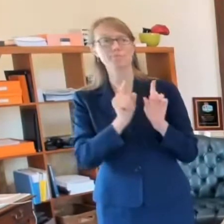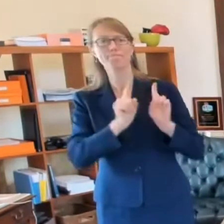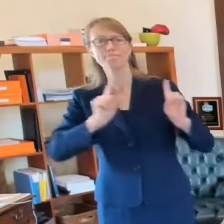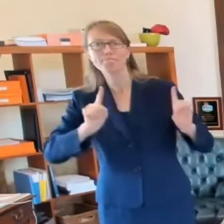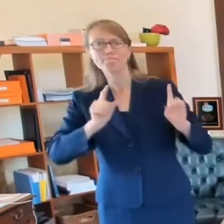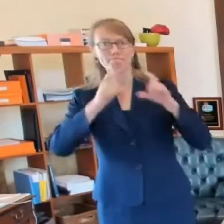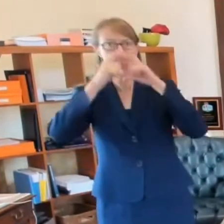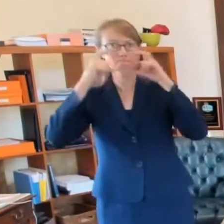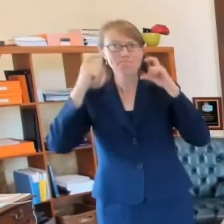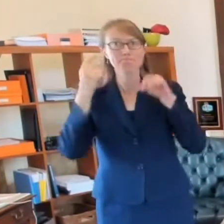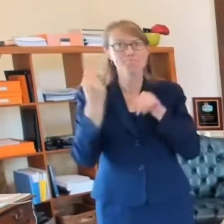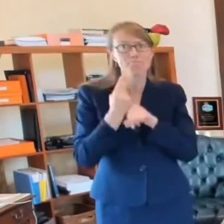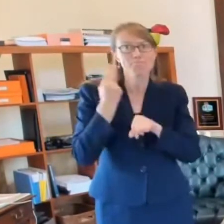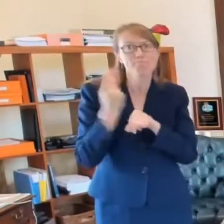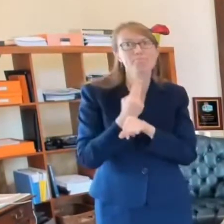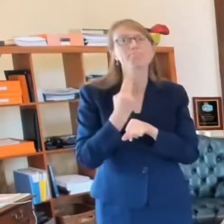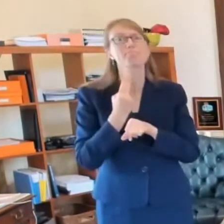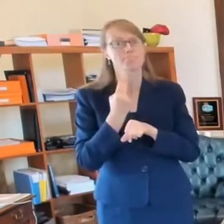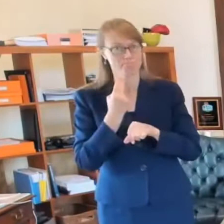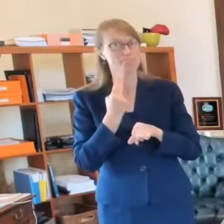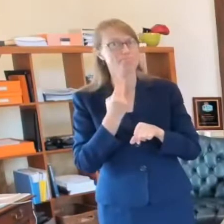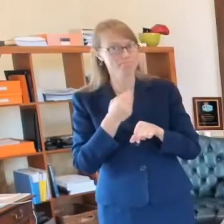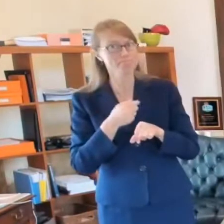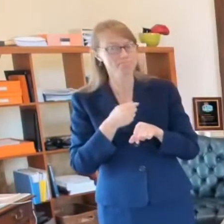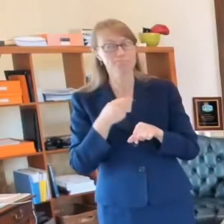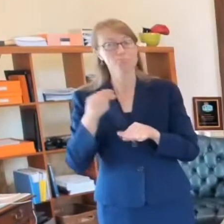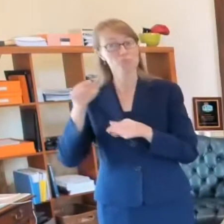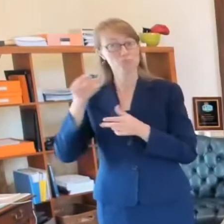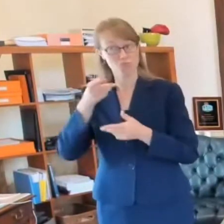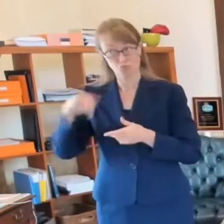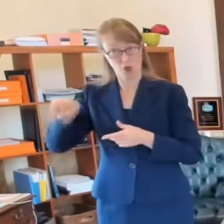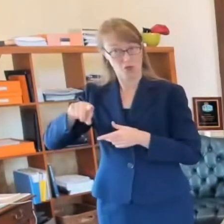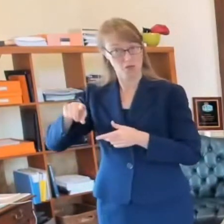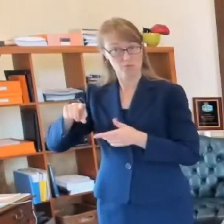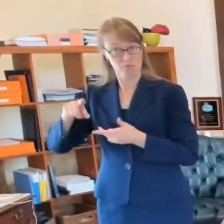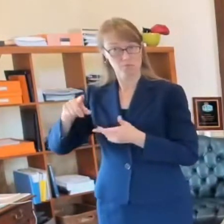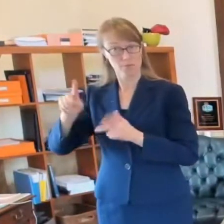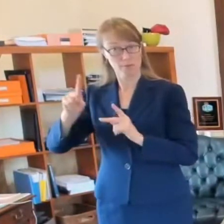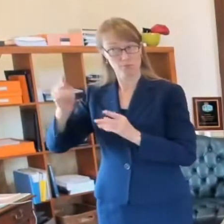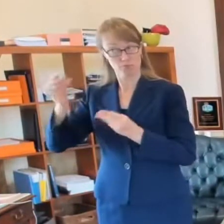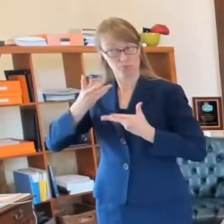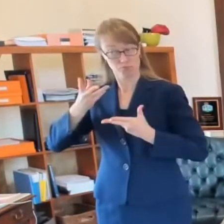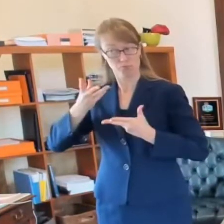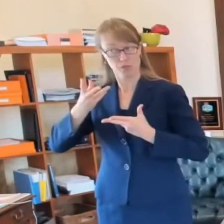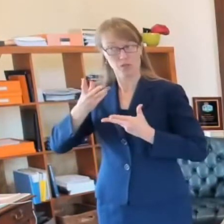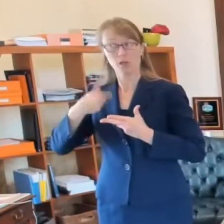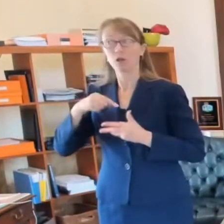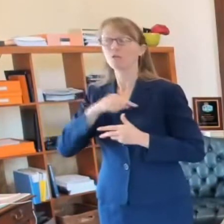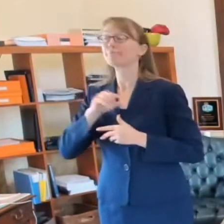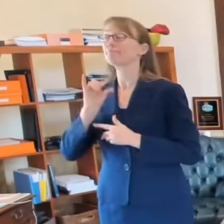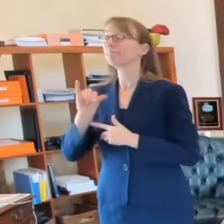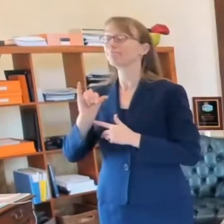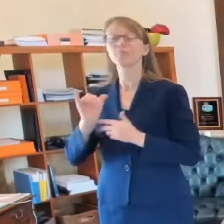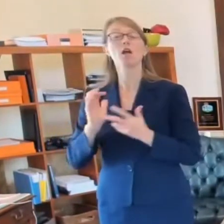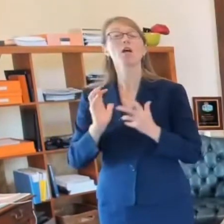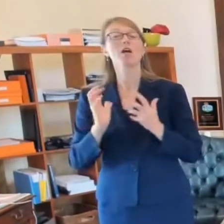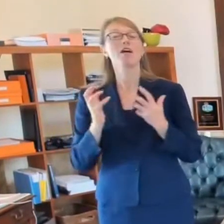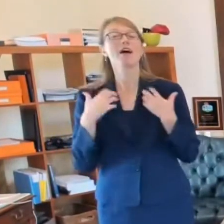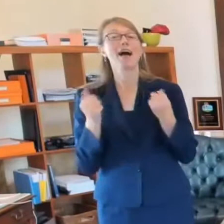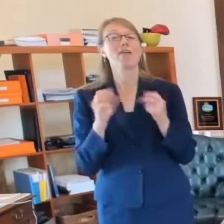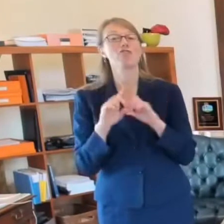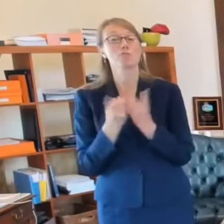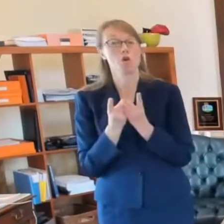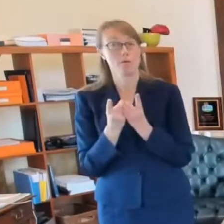the face covering mask requirements, our health department follows up on those complaints. The initial follow-up